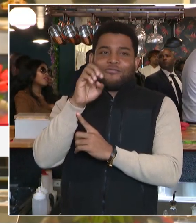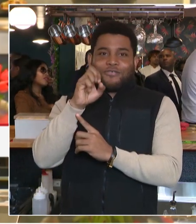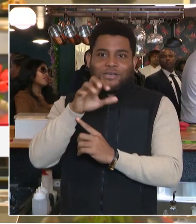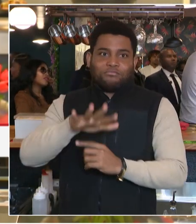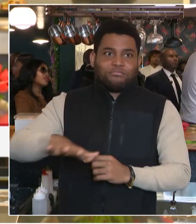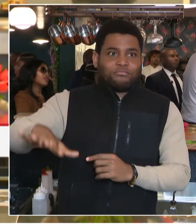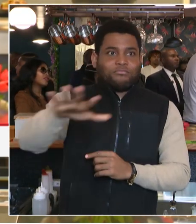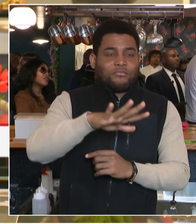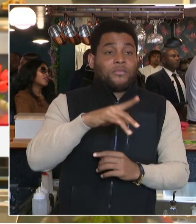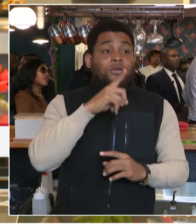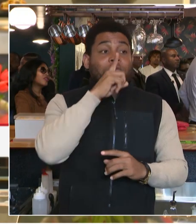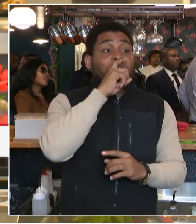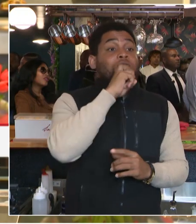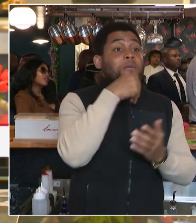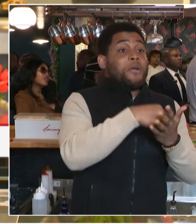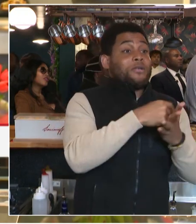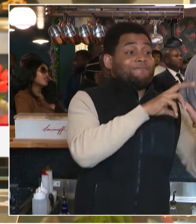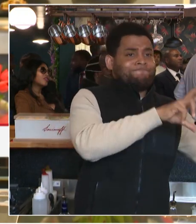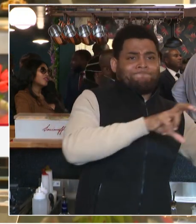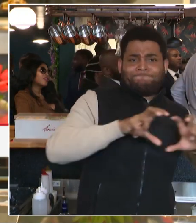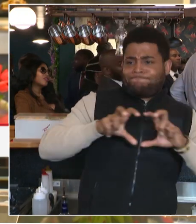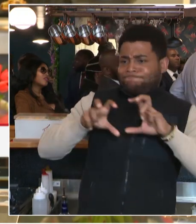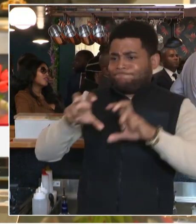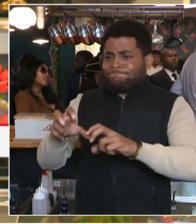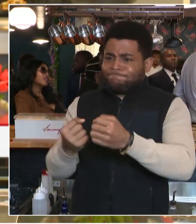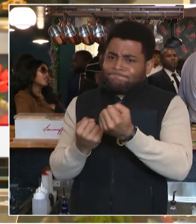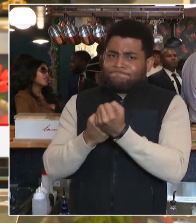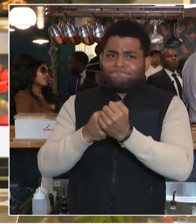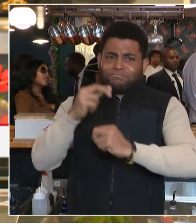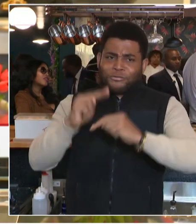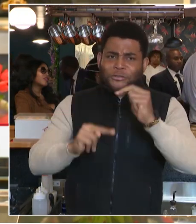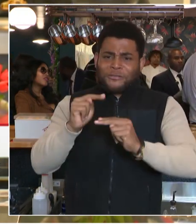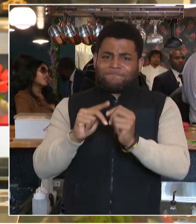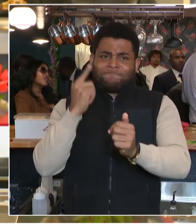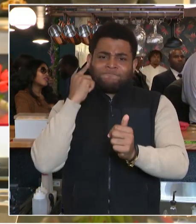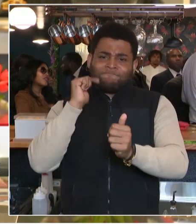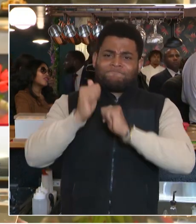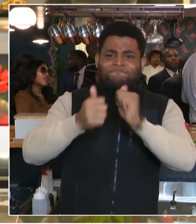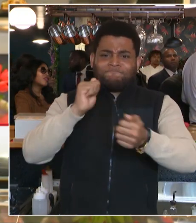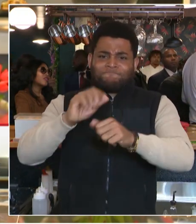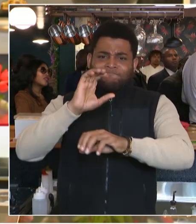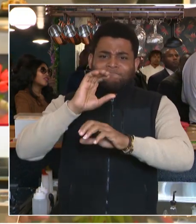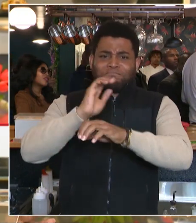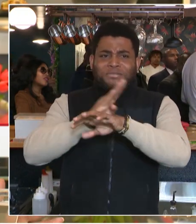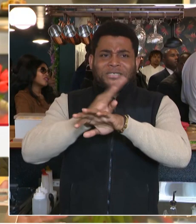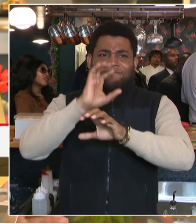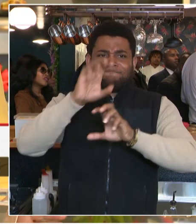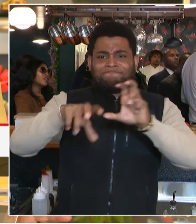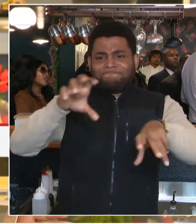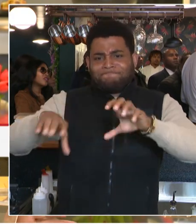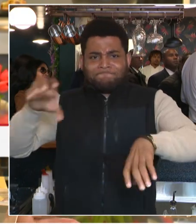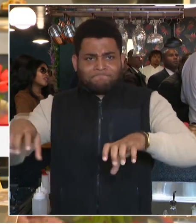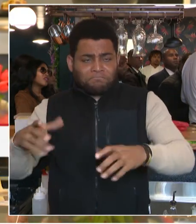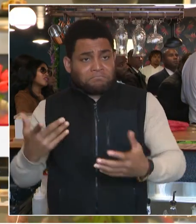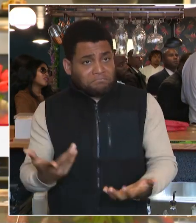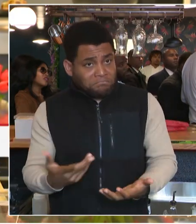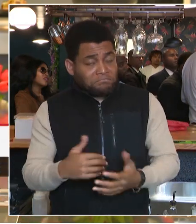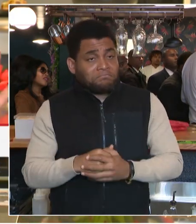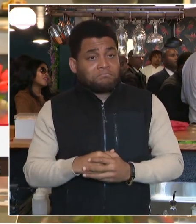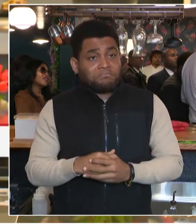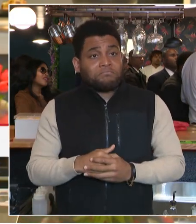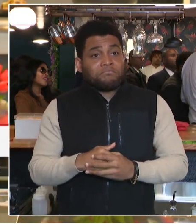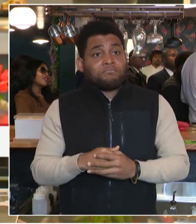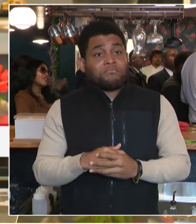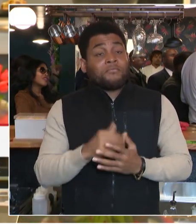Centers DC did, I would suggest that you do that. There are a lot of people in DC that don't remember the old convention center.